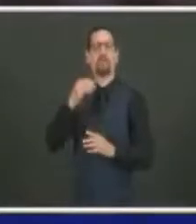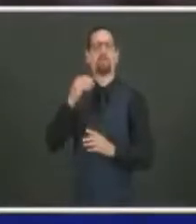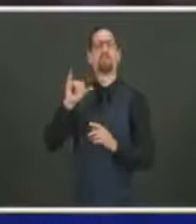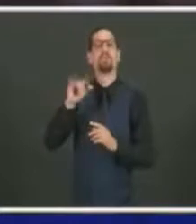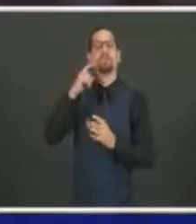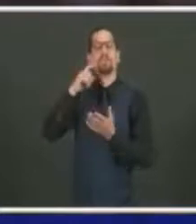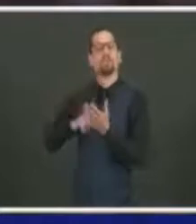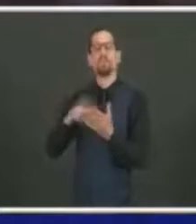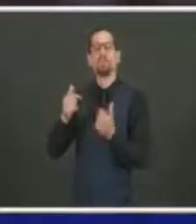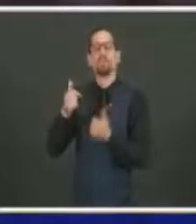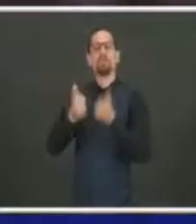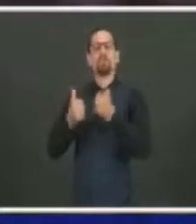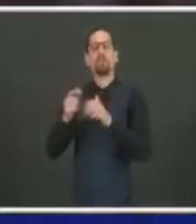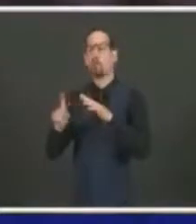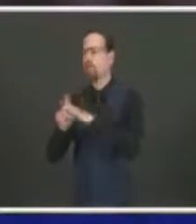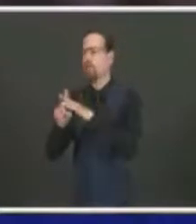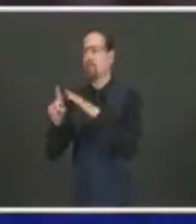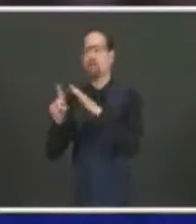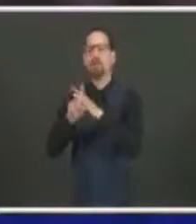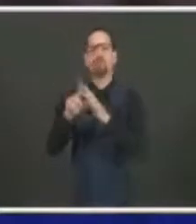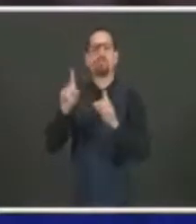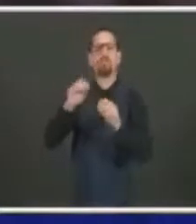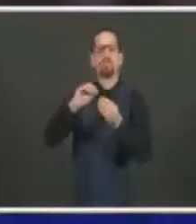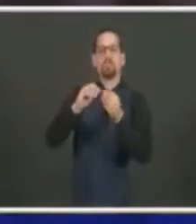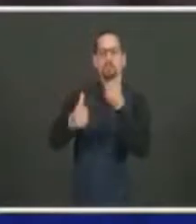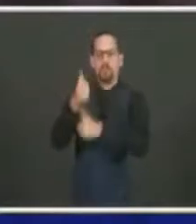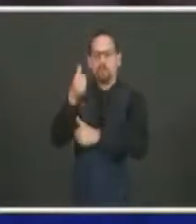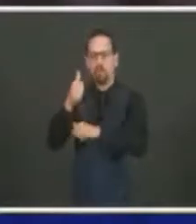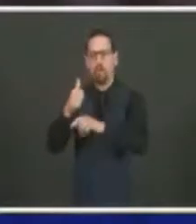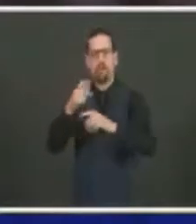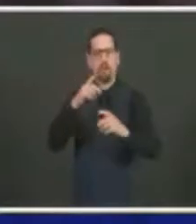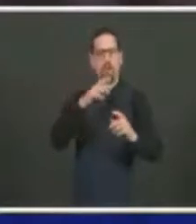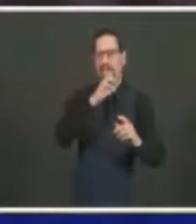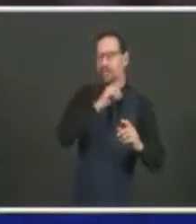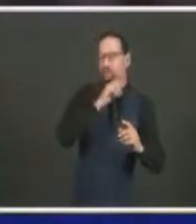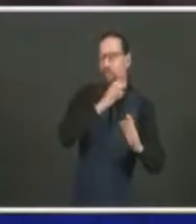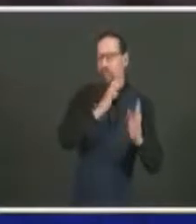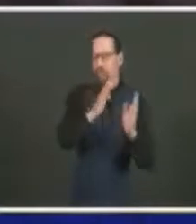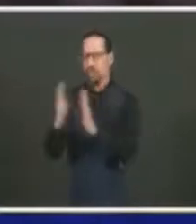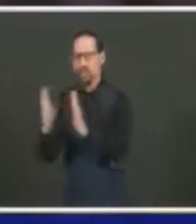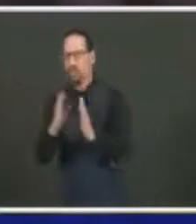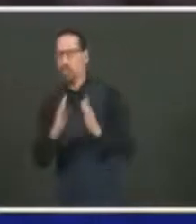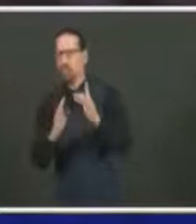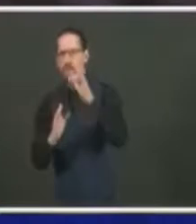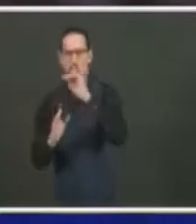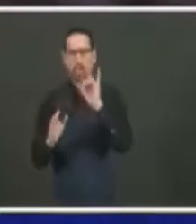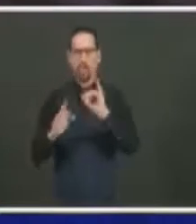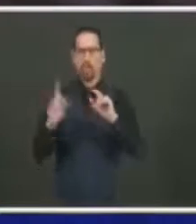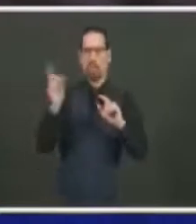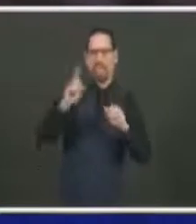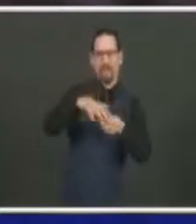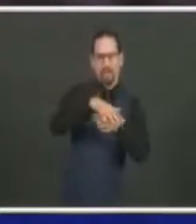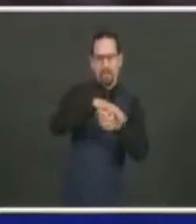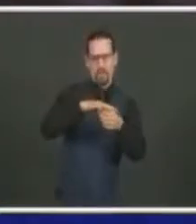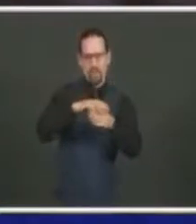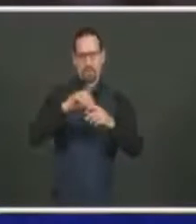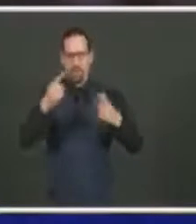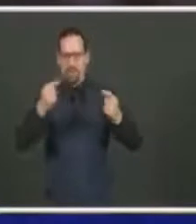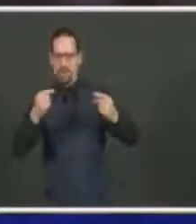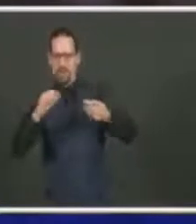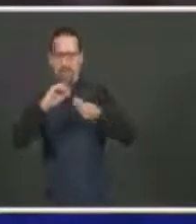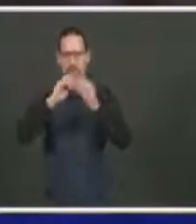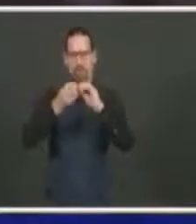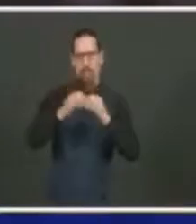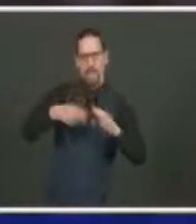to 29 and seeing what the cases are there in terms of their disproportionate increase? Or do we want to keep